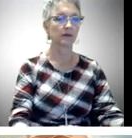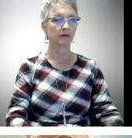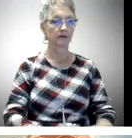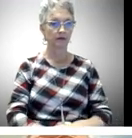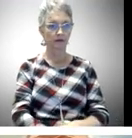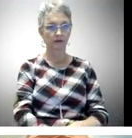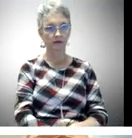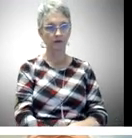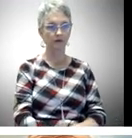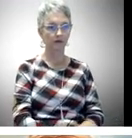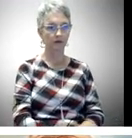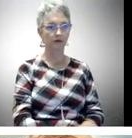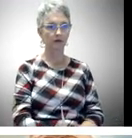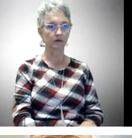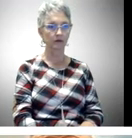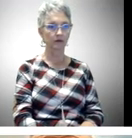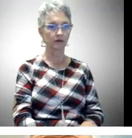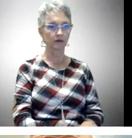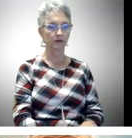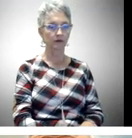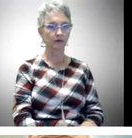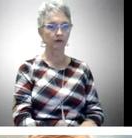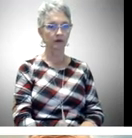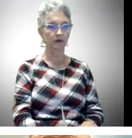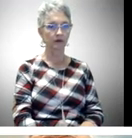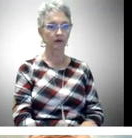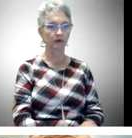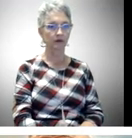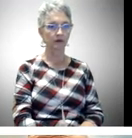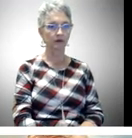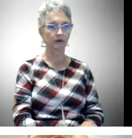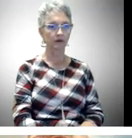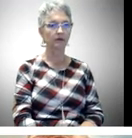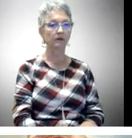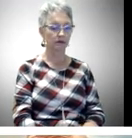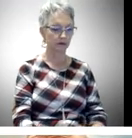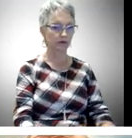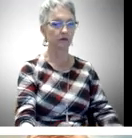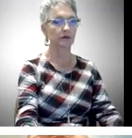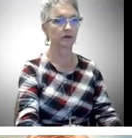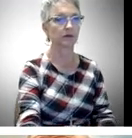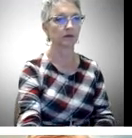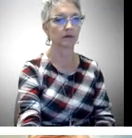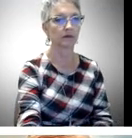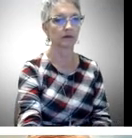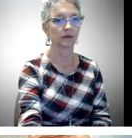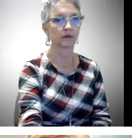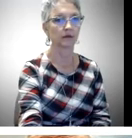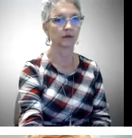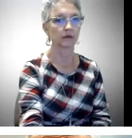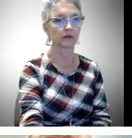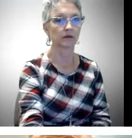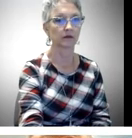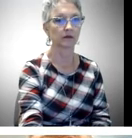is so high on the termination and modification of guardianship. So it's very burdensome for a person with a disability to get out from